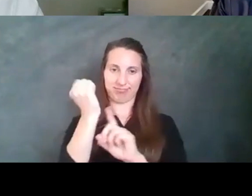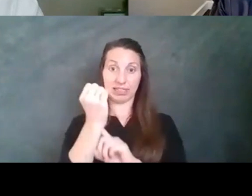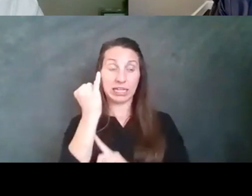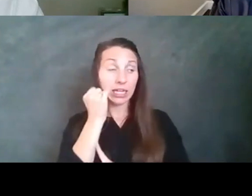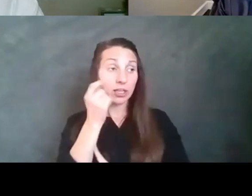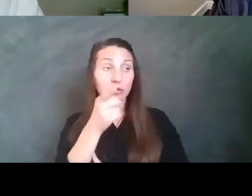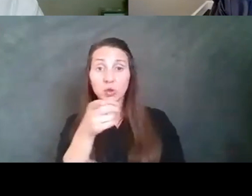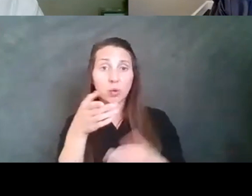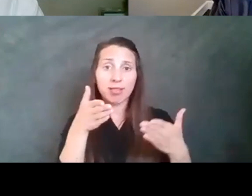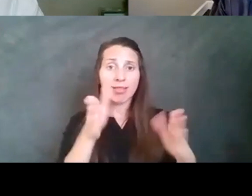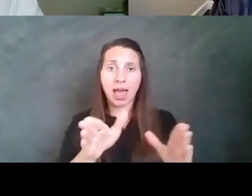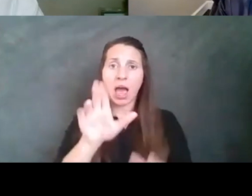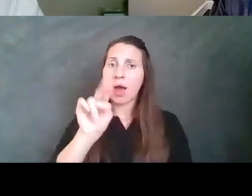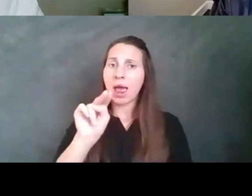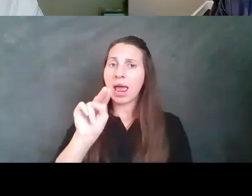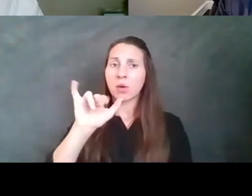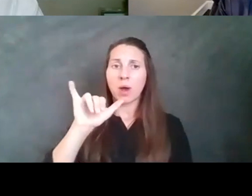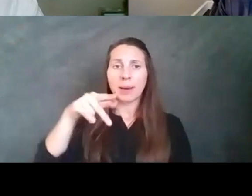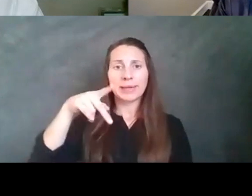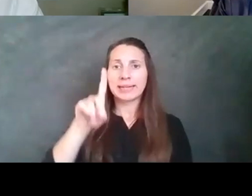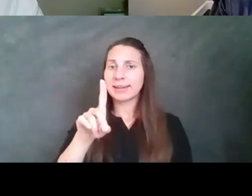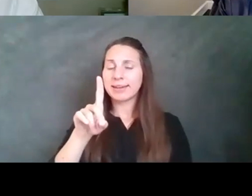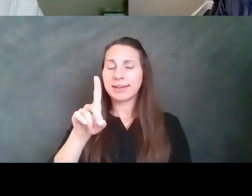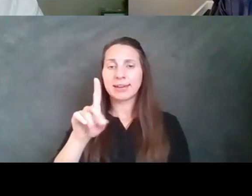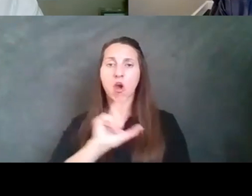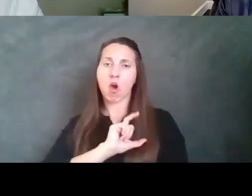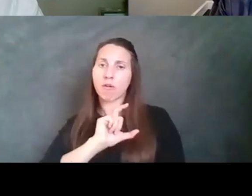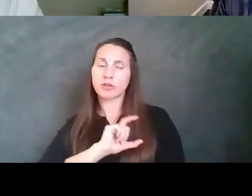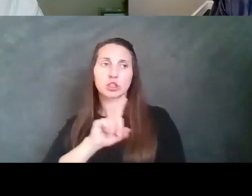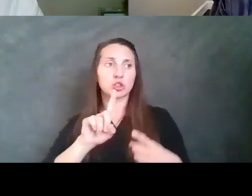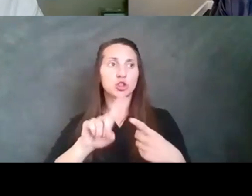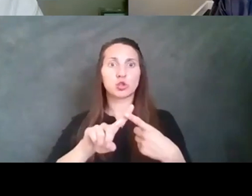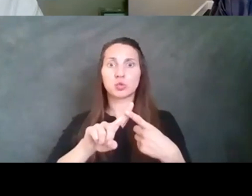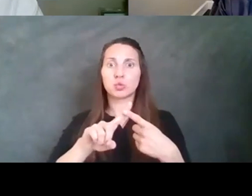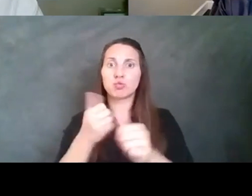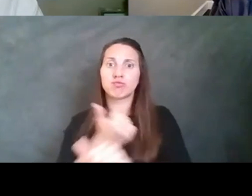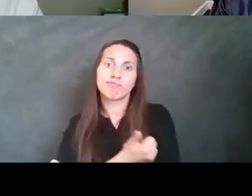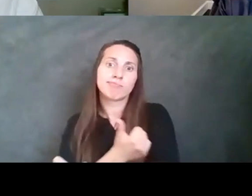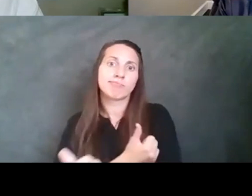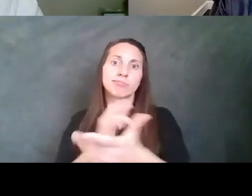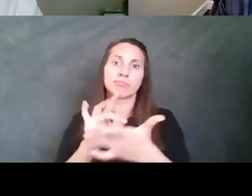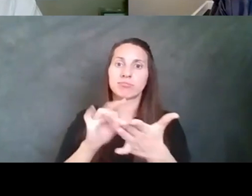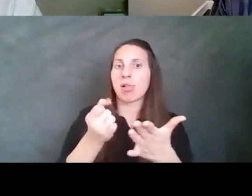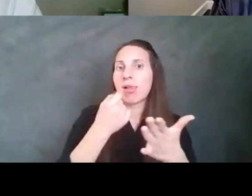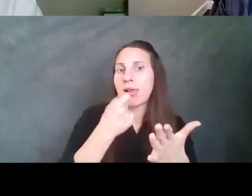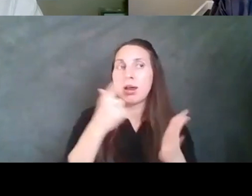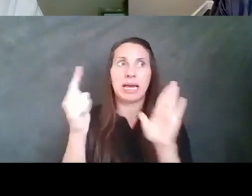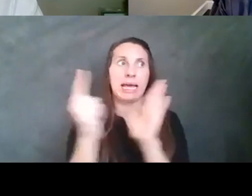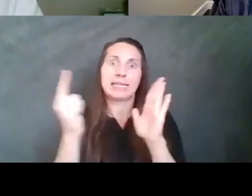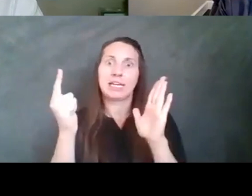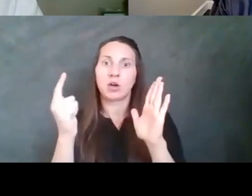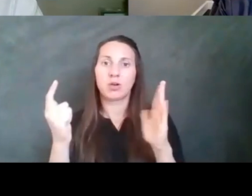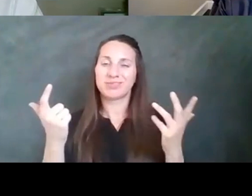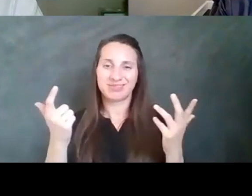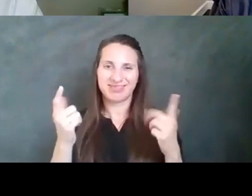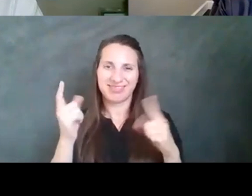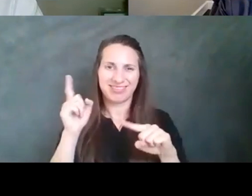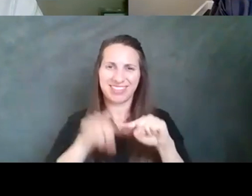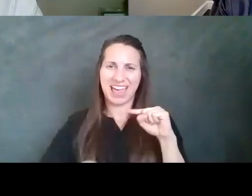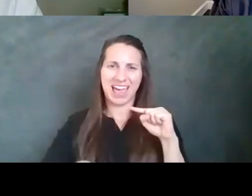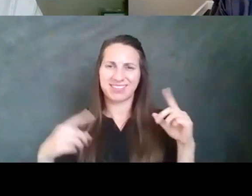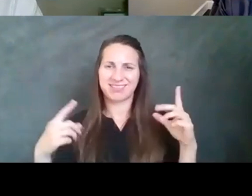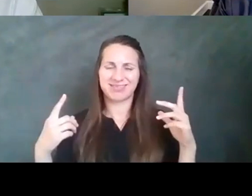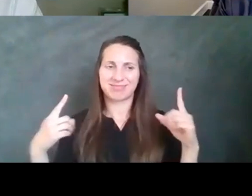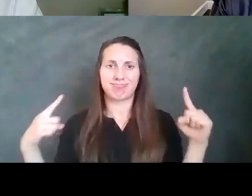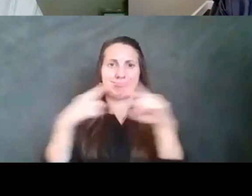NYPD officers to take illegal drugs, that would completely interfere with their ability to perform that job